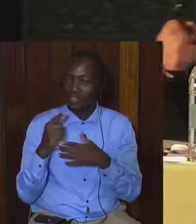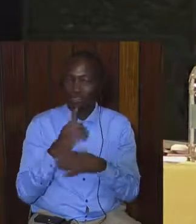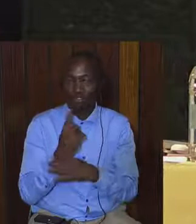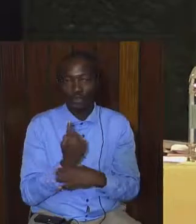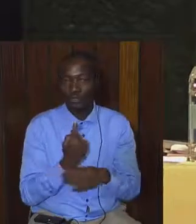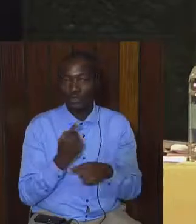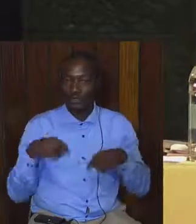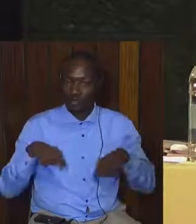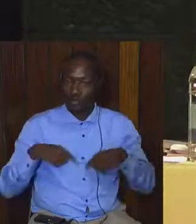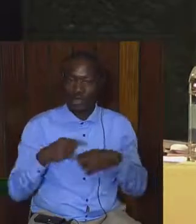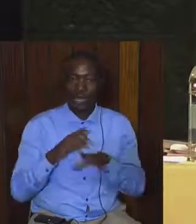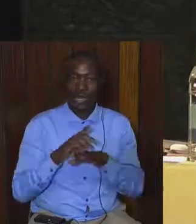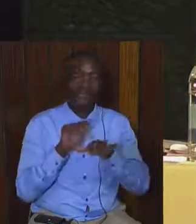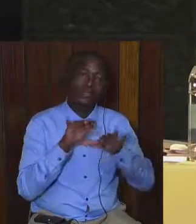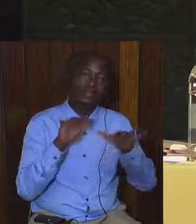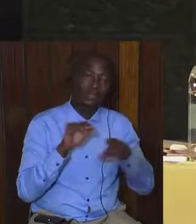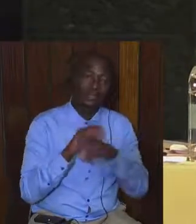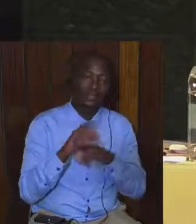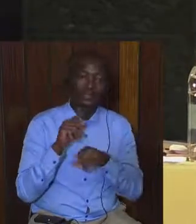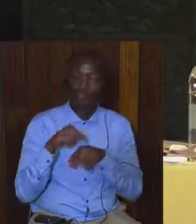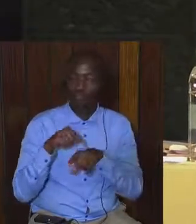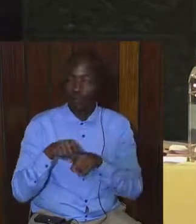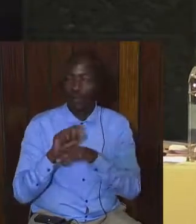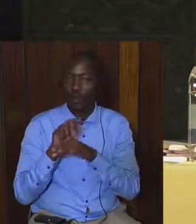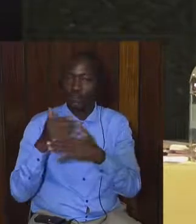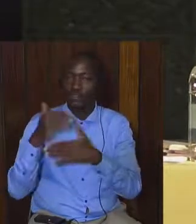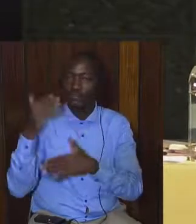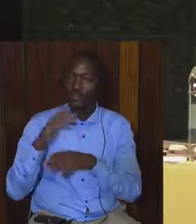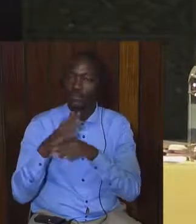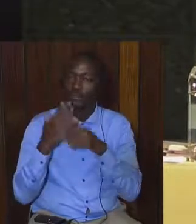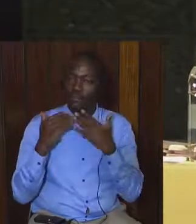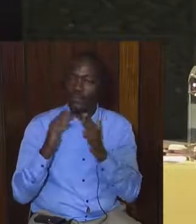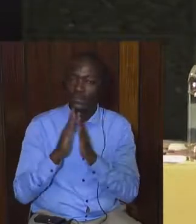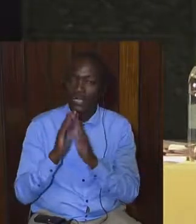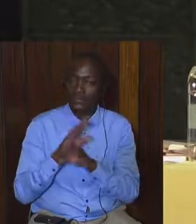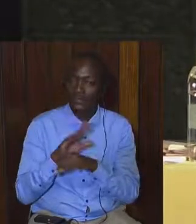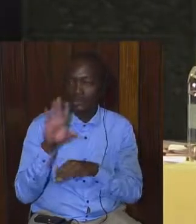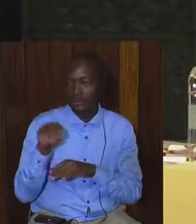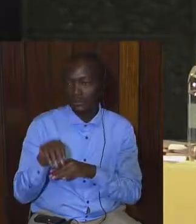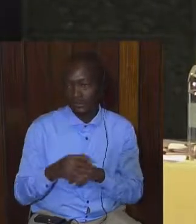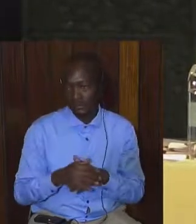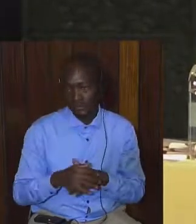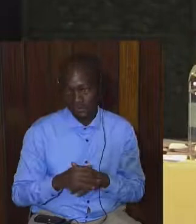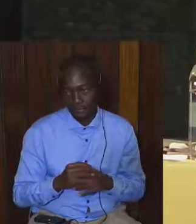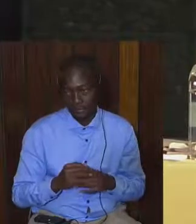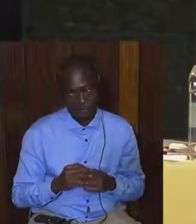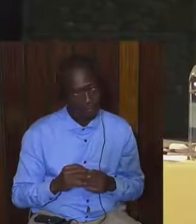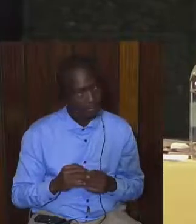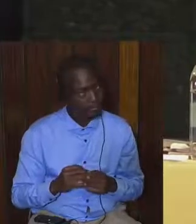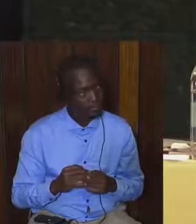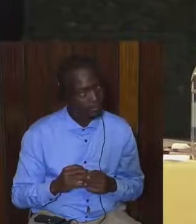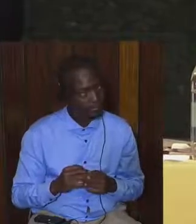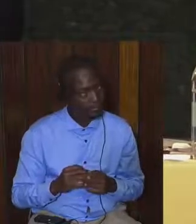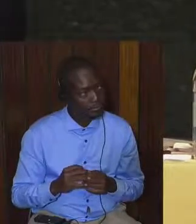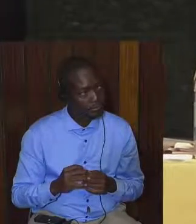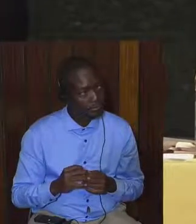us, but stakeholders as well to follow on the screens. If I could just ask for that, please. Yeah. Actually, back to you and your team. Yeah. Chair, what I think